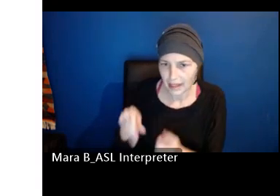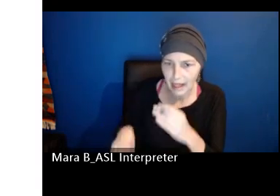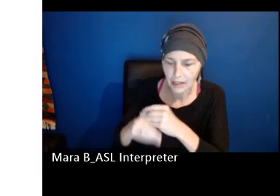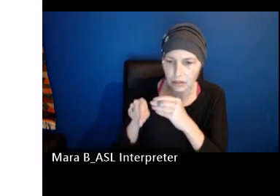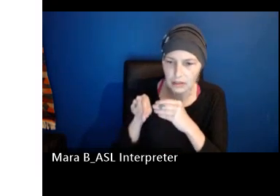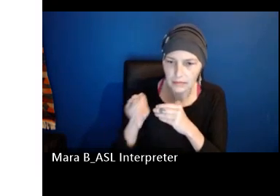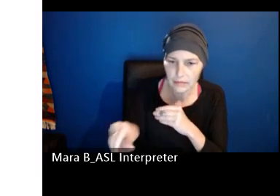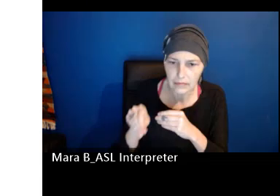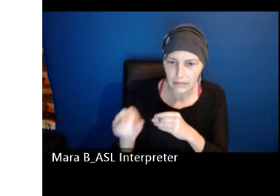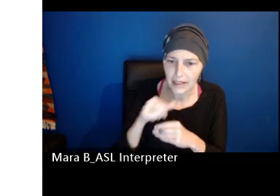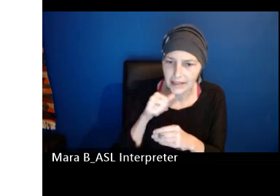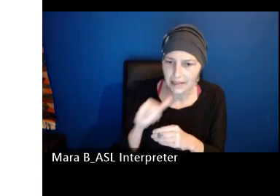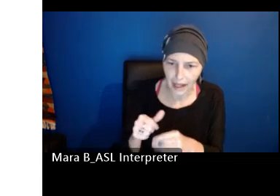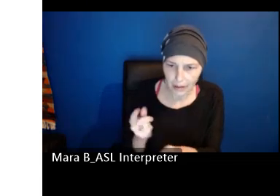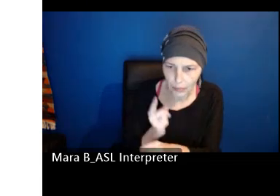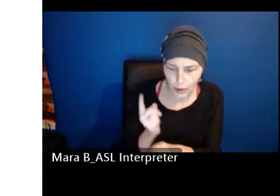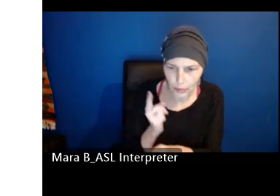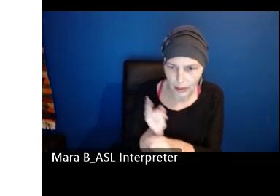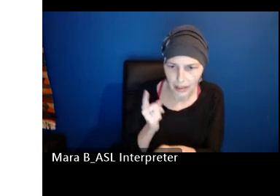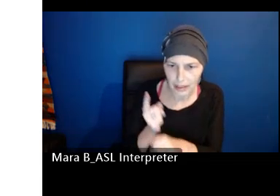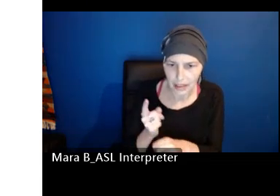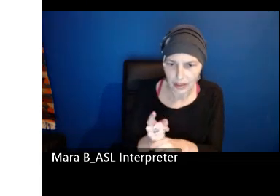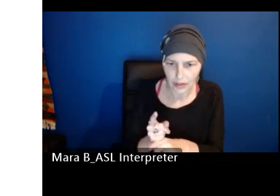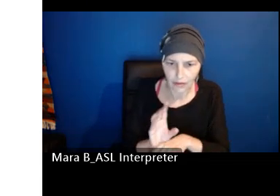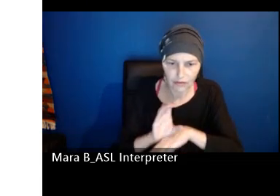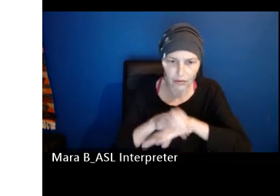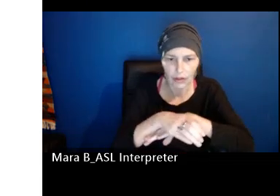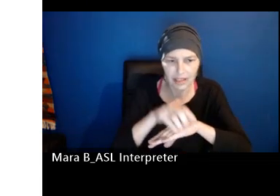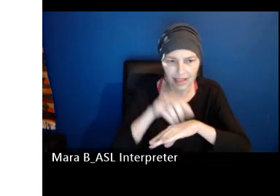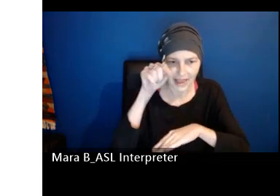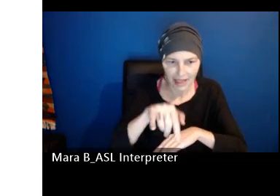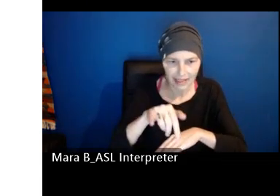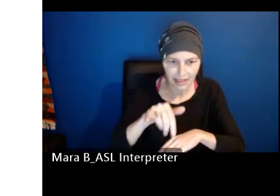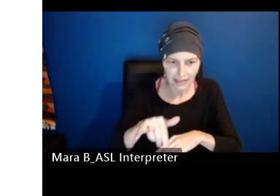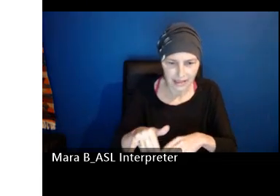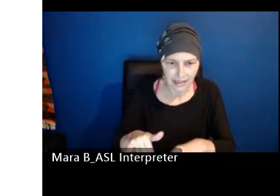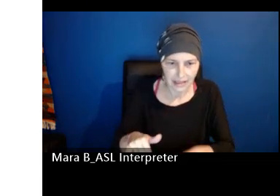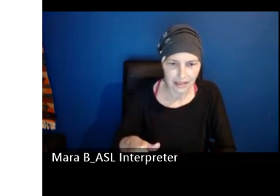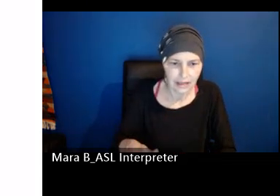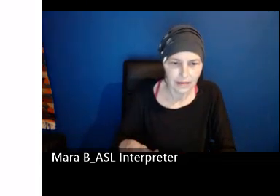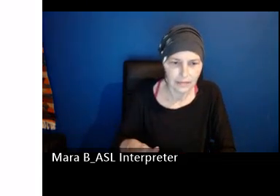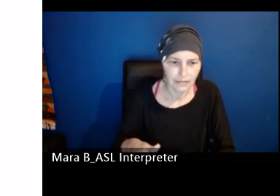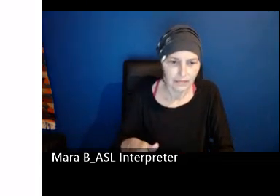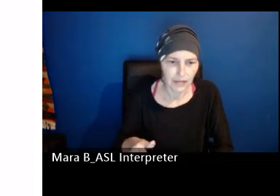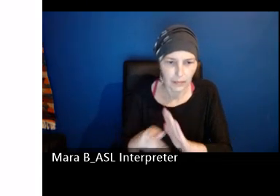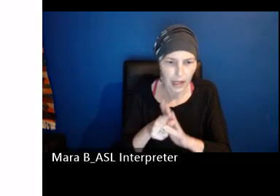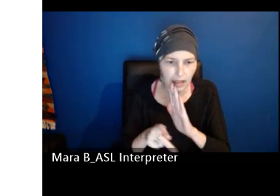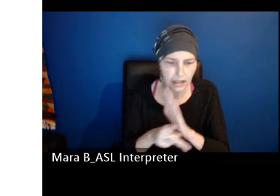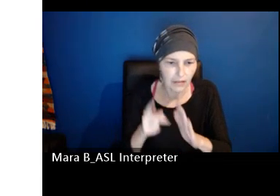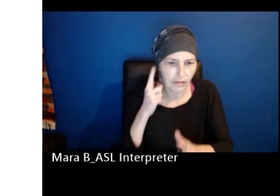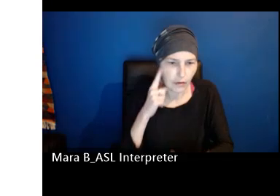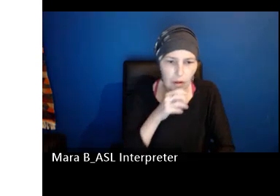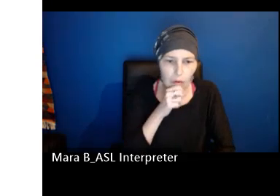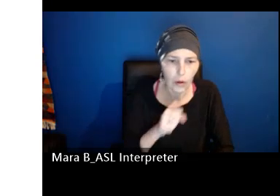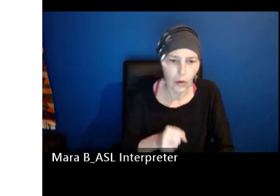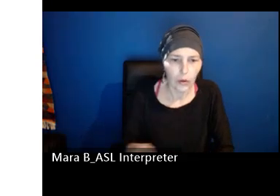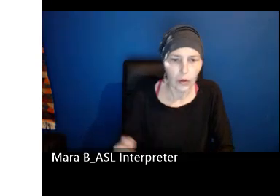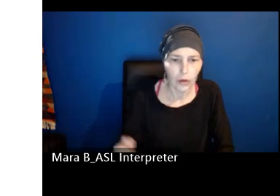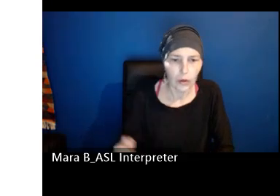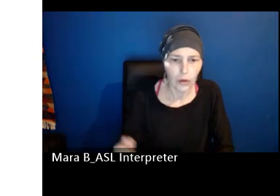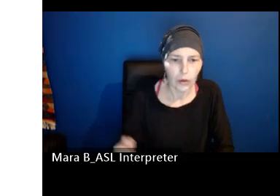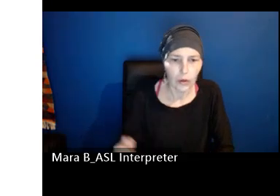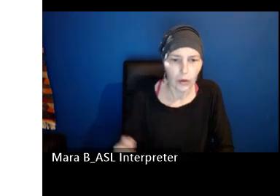people to have this pushed on them at such a late stage, particularly for the older homes. And I think that the